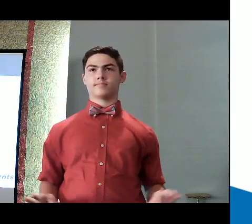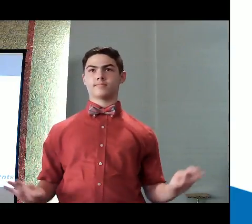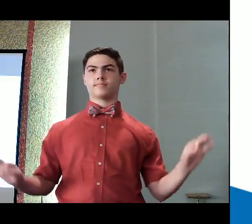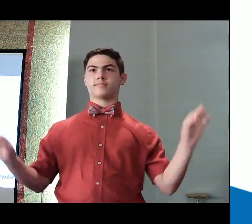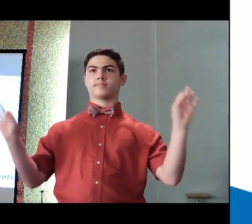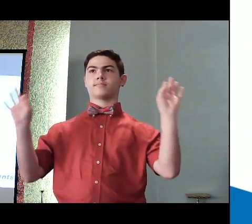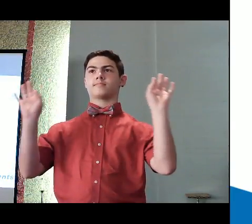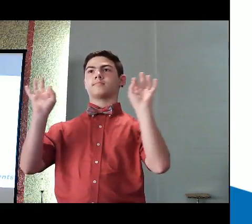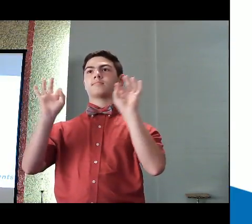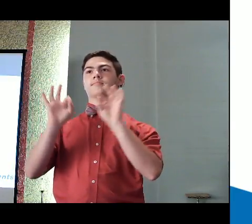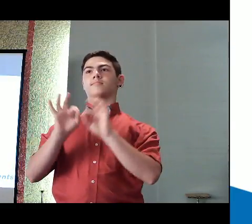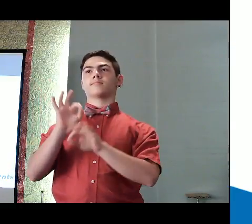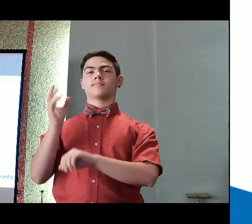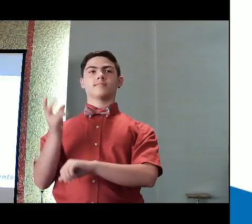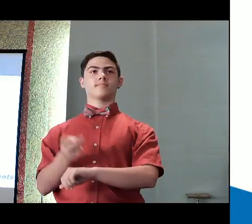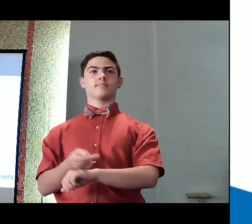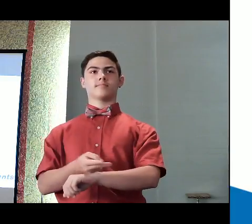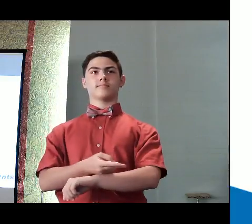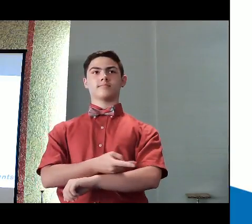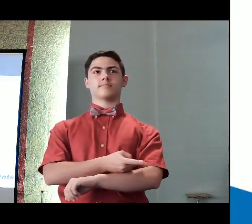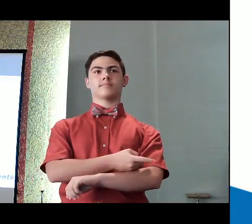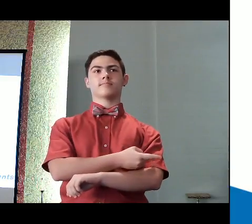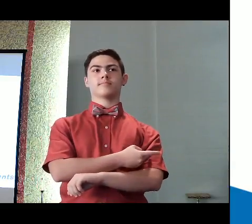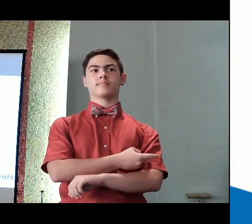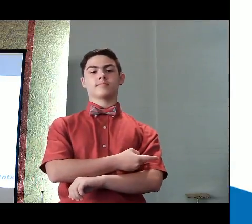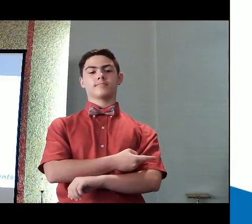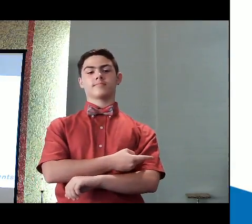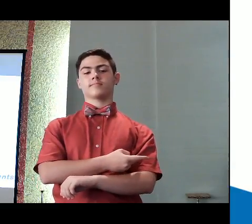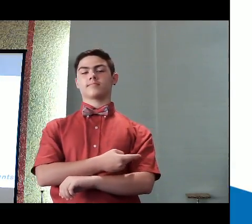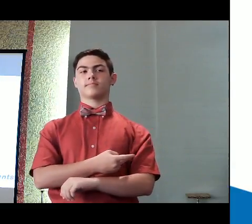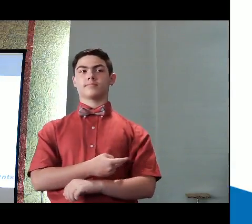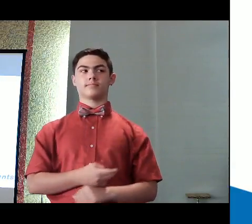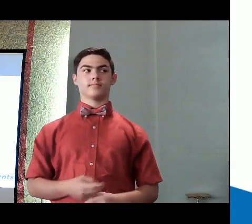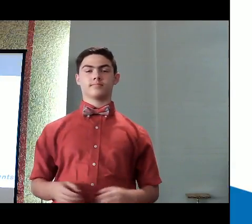Lamb, worthy is the